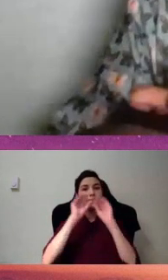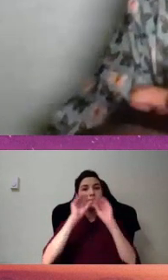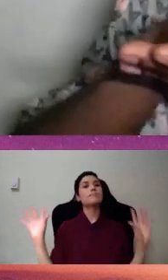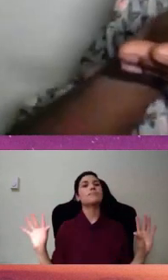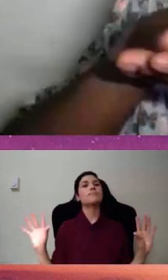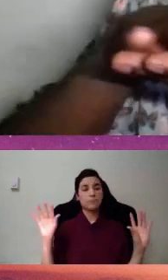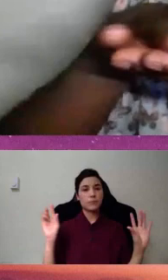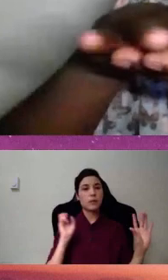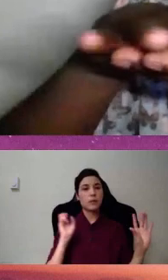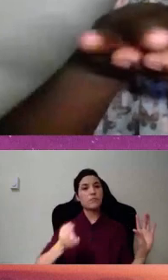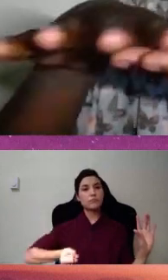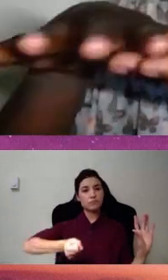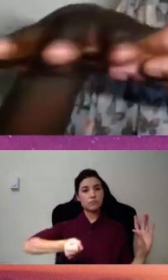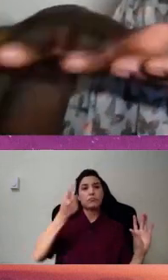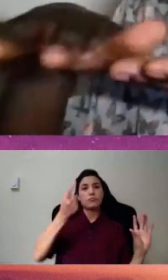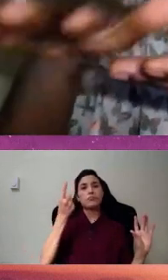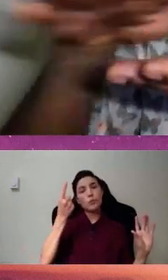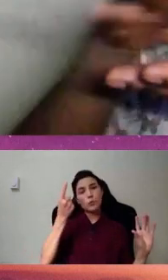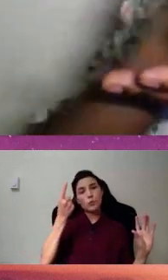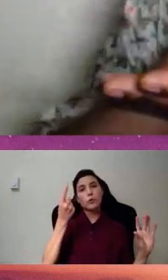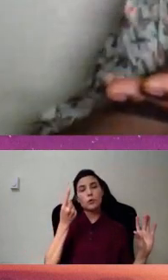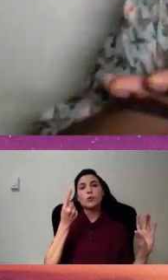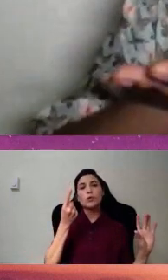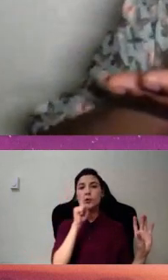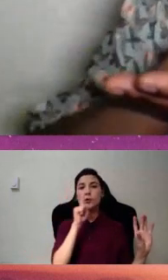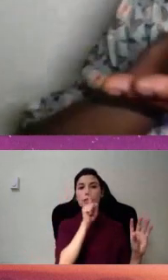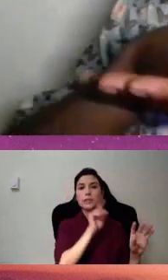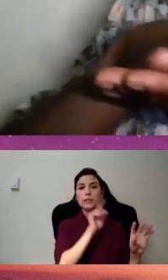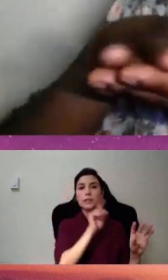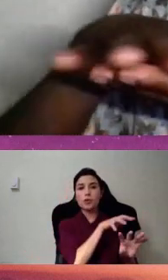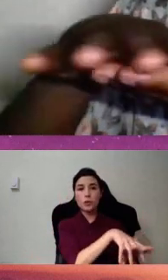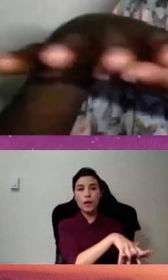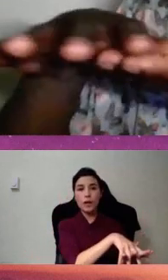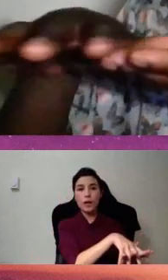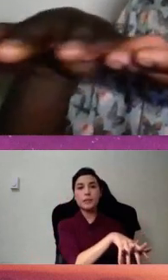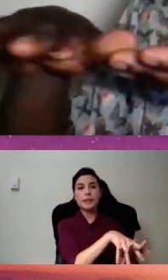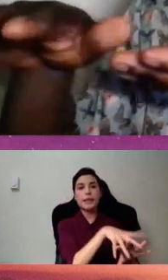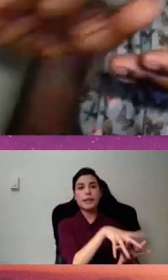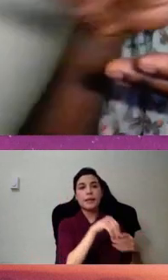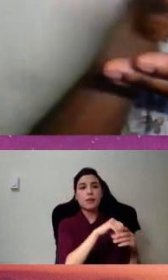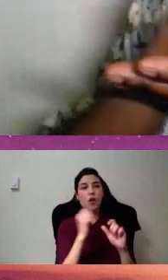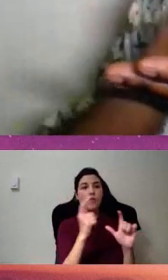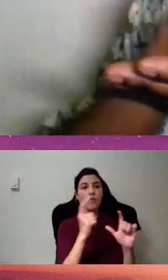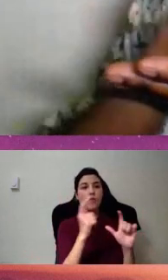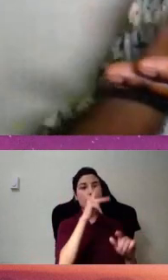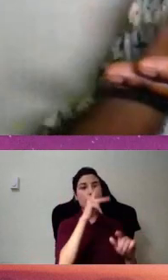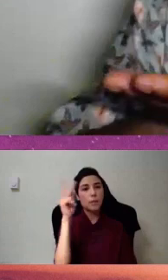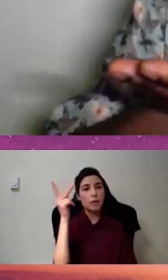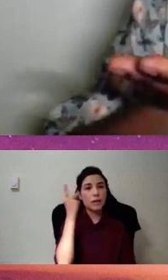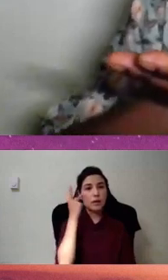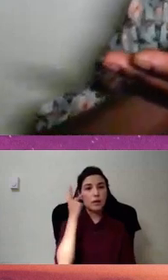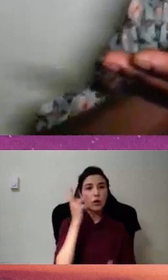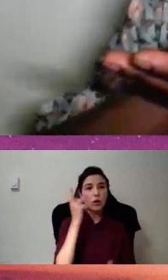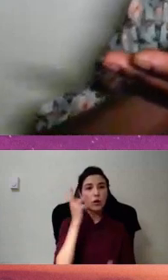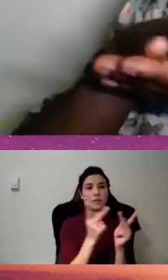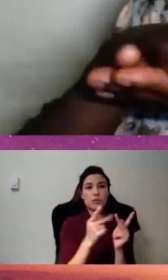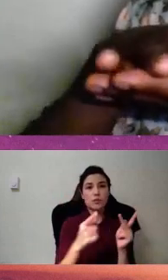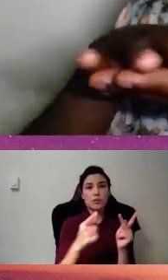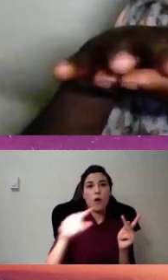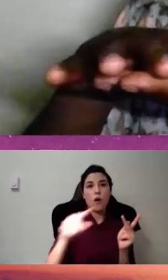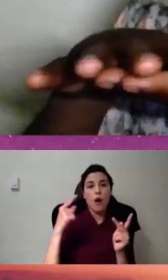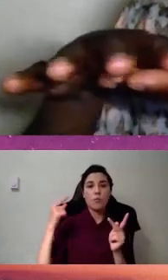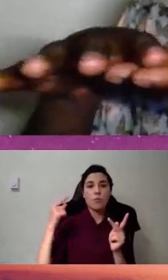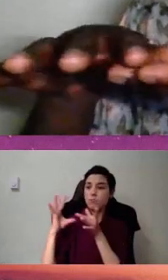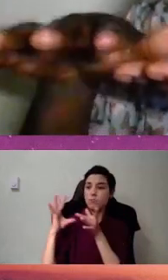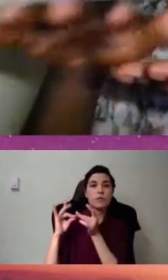grounded and rooted in some of the political stances that you all have been tracing throughout this conversation, right? Of really